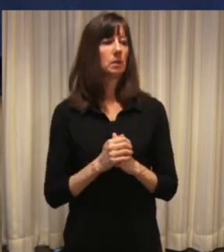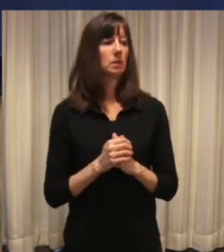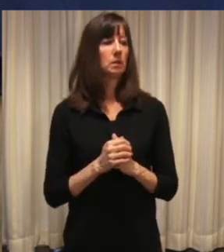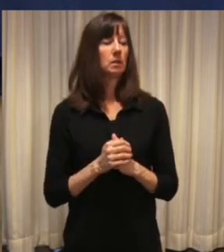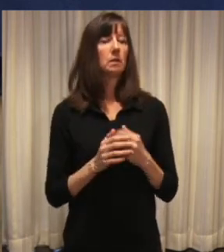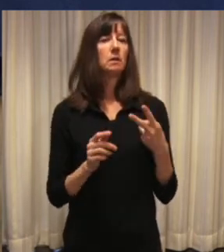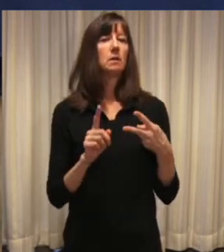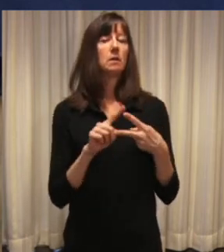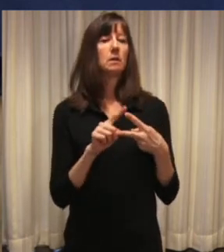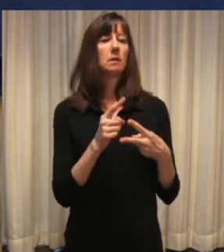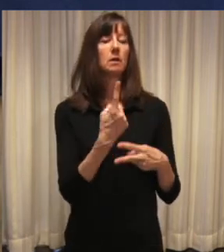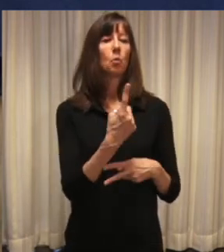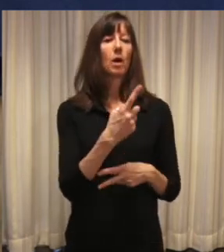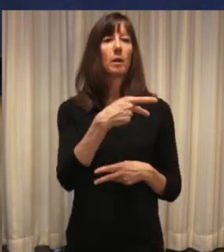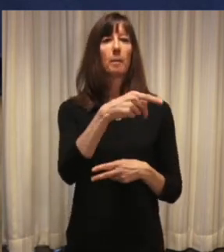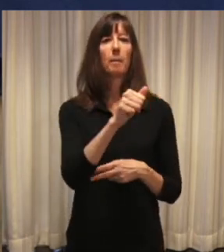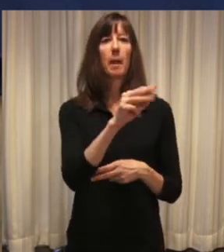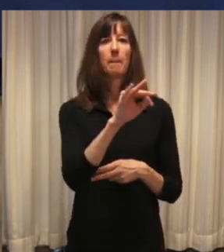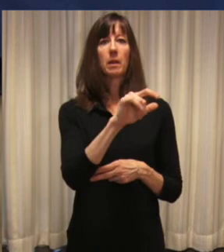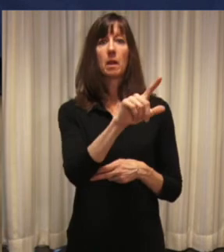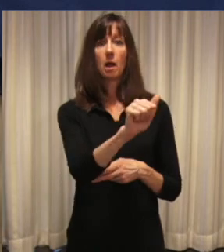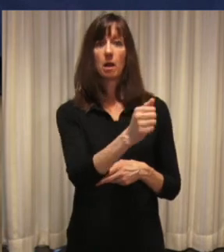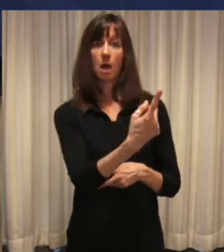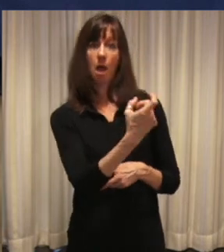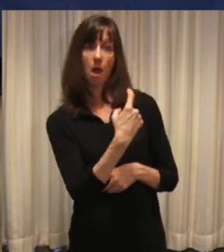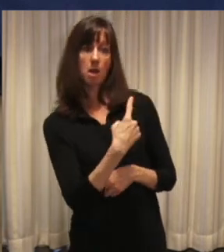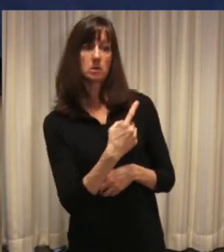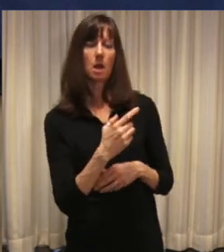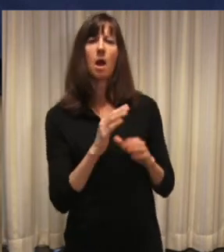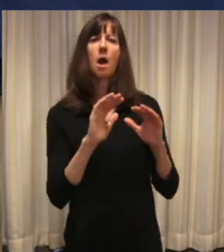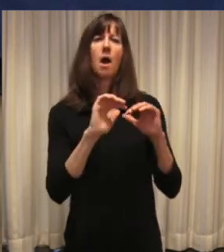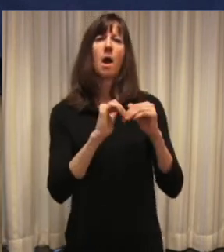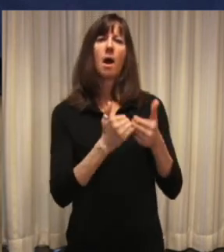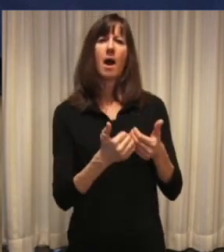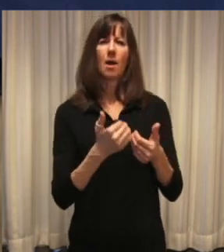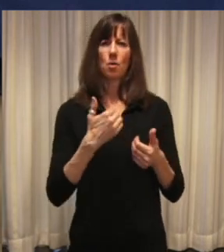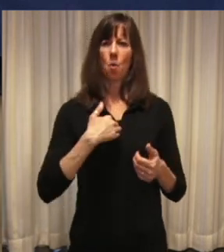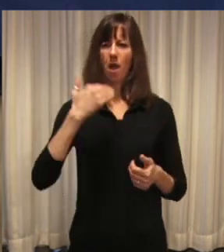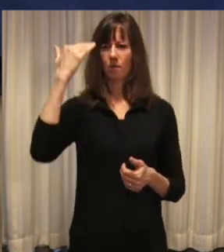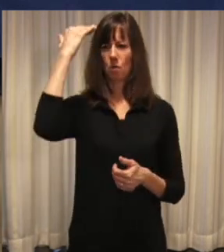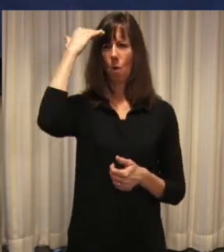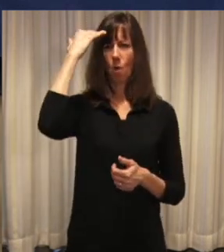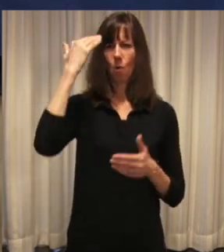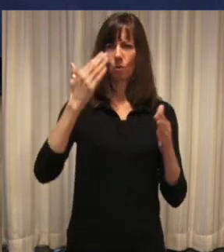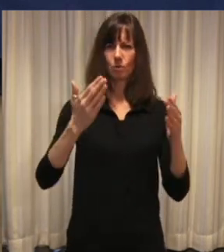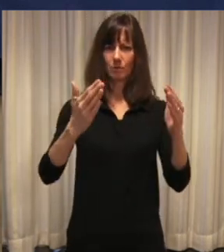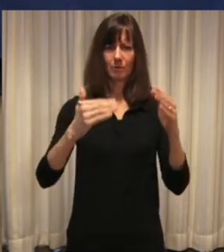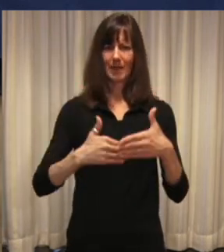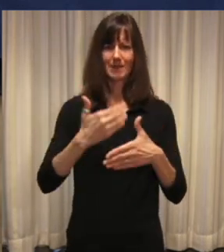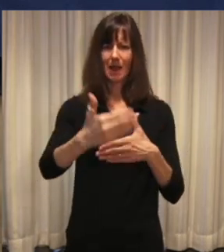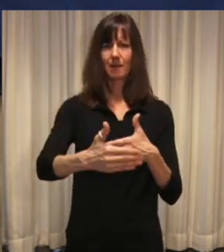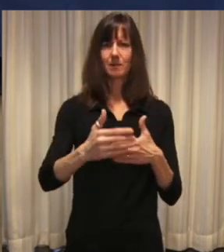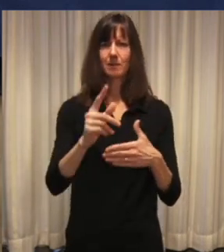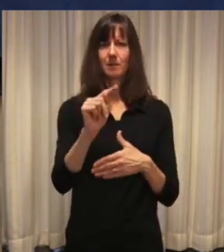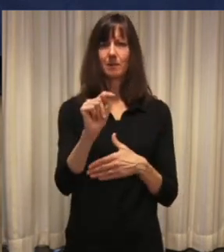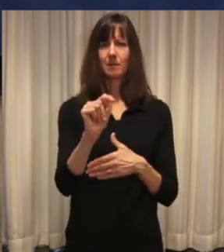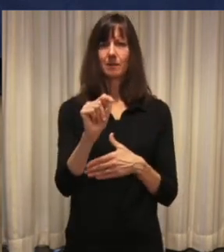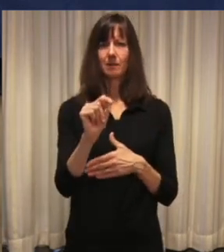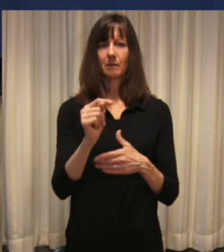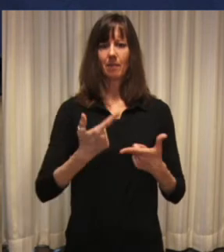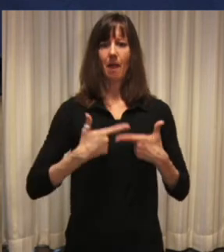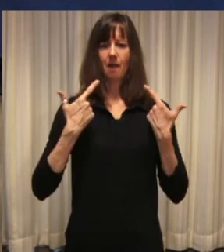One is from Pamela. Pamela, how can I know when you will next have one of these online meetings? That's a great question. The next one